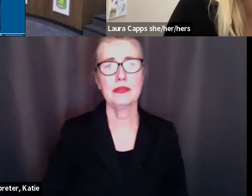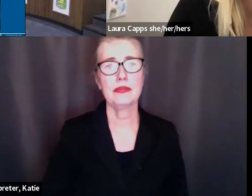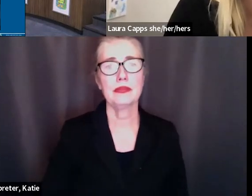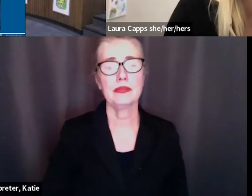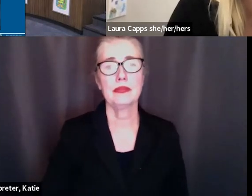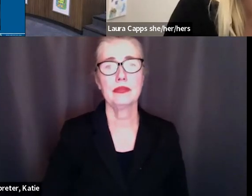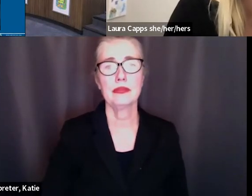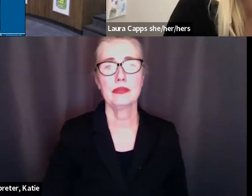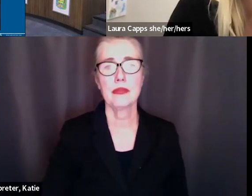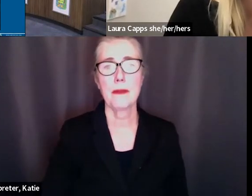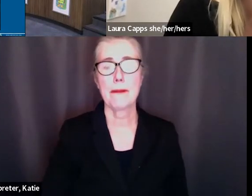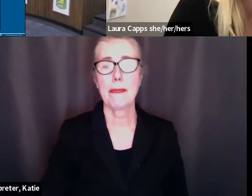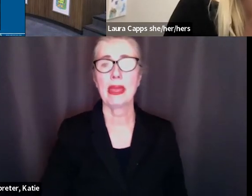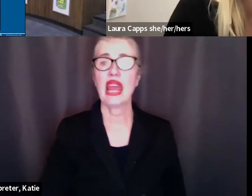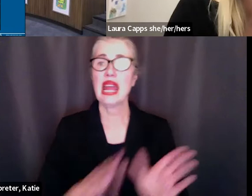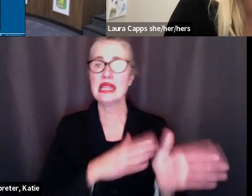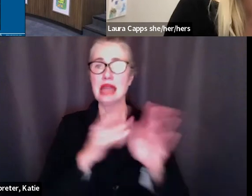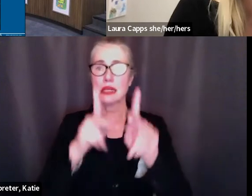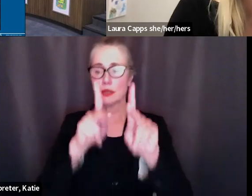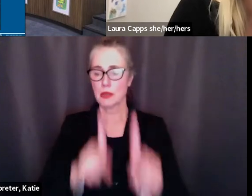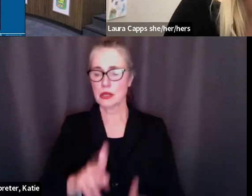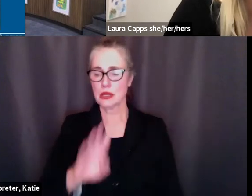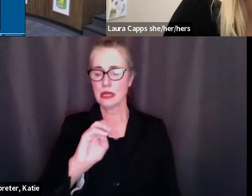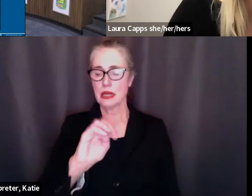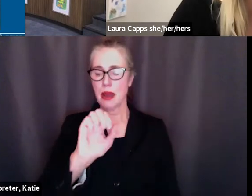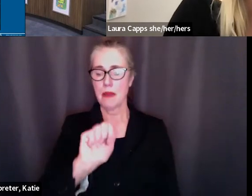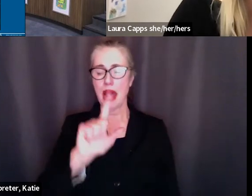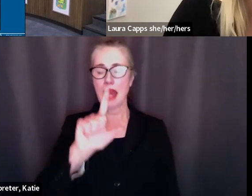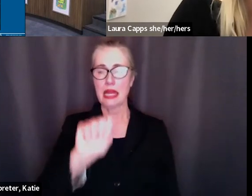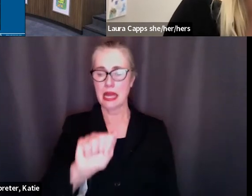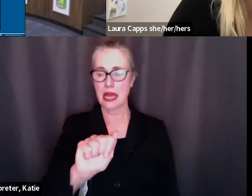thank you next speaker is malia garcia